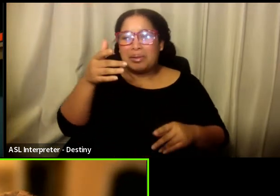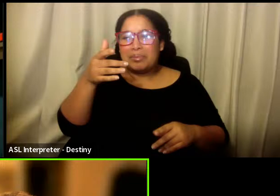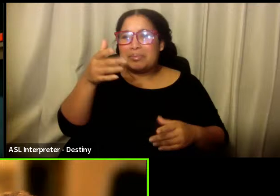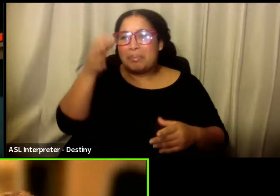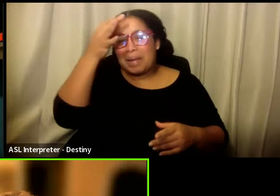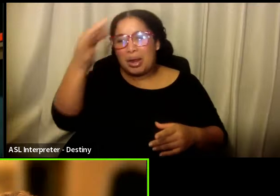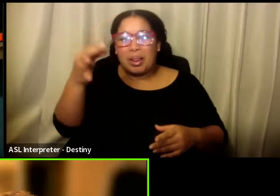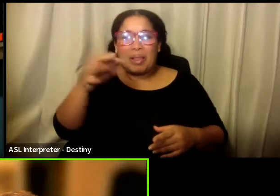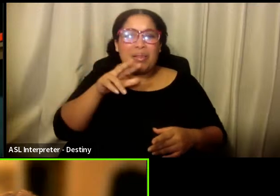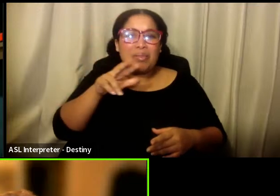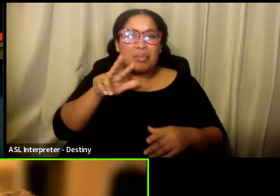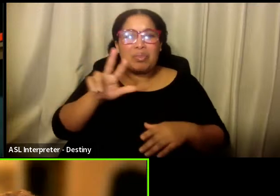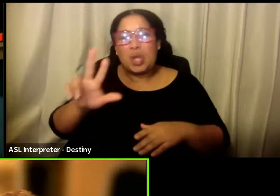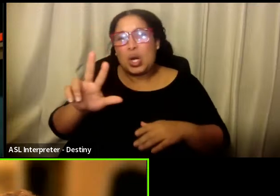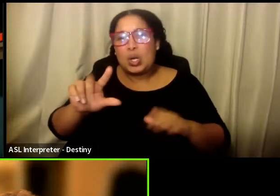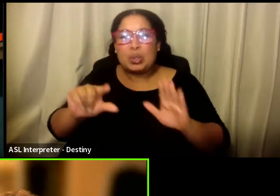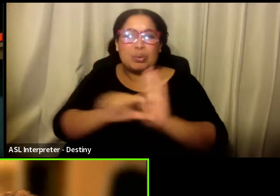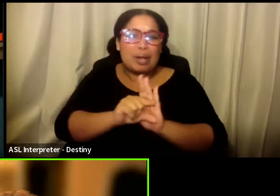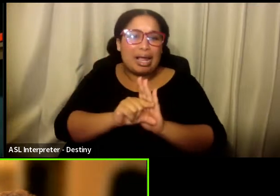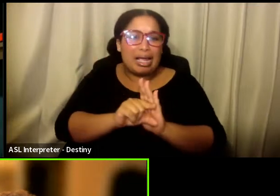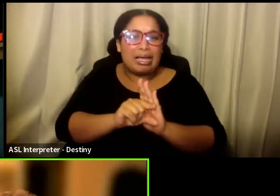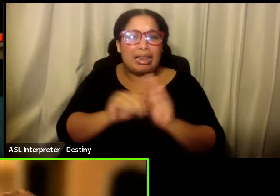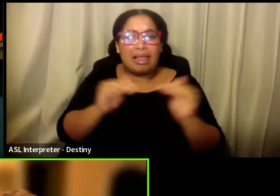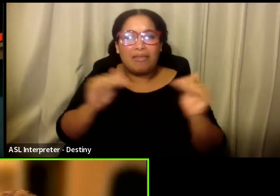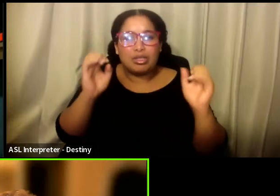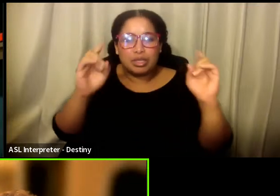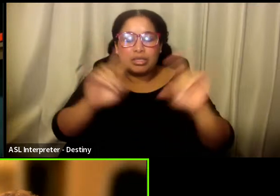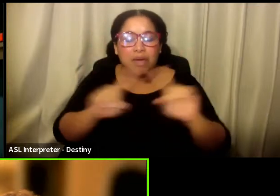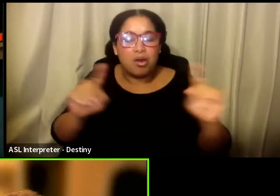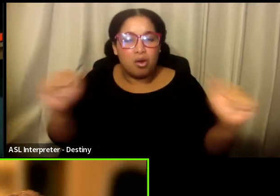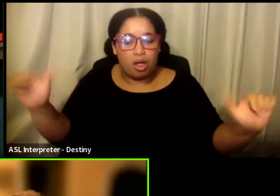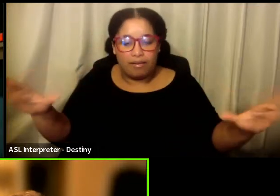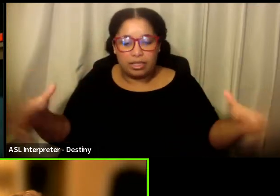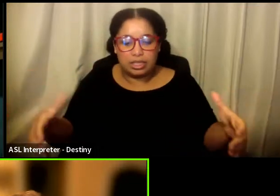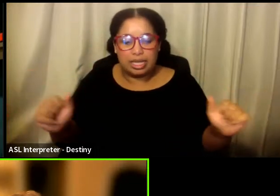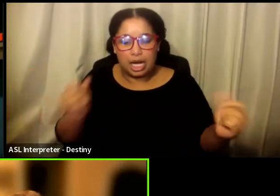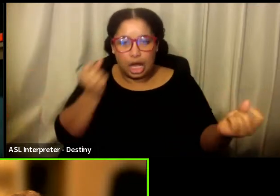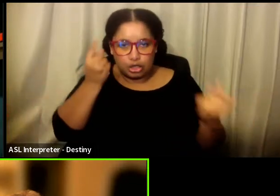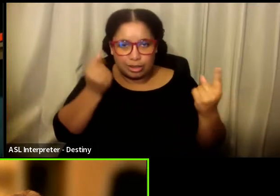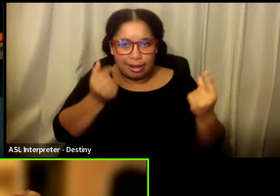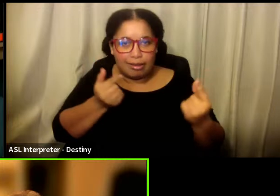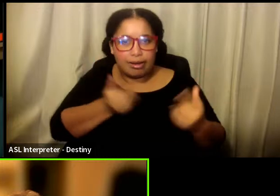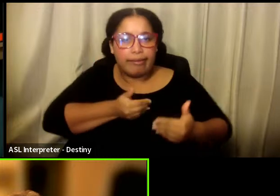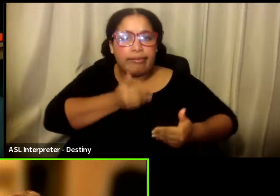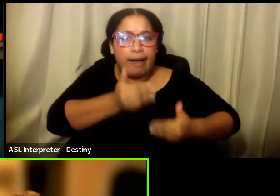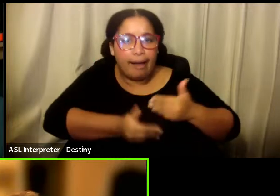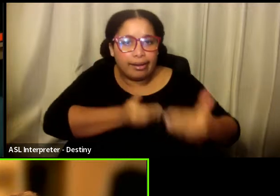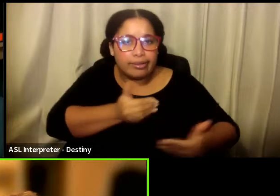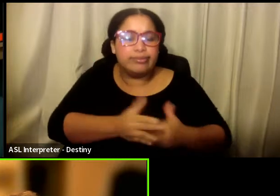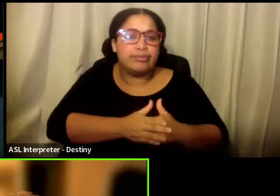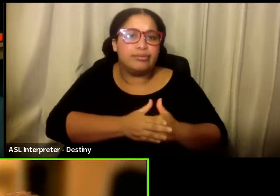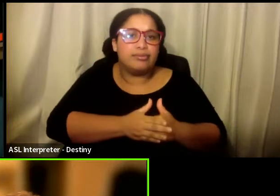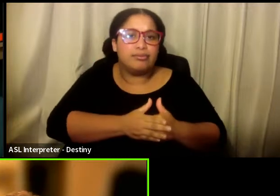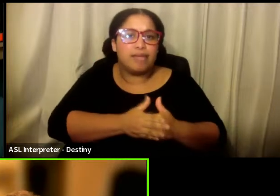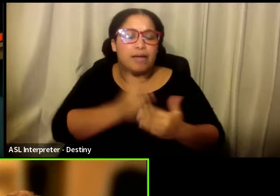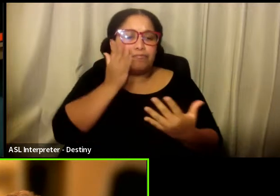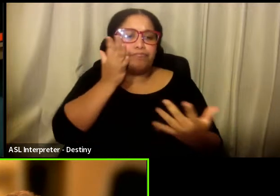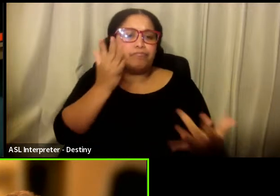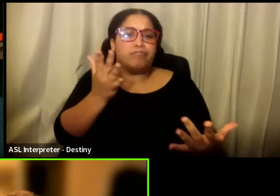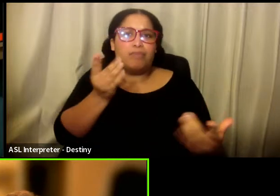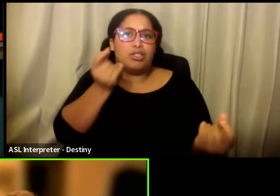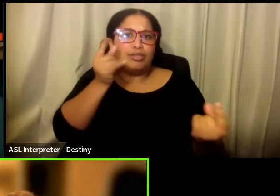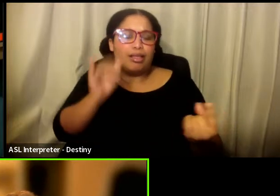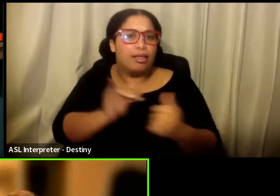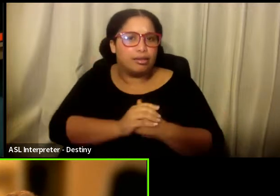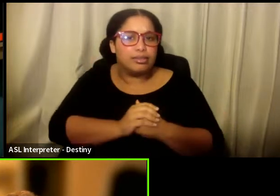but you know, we all can understand kindness and so forth. So just,